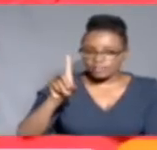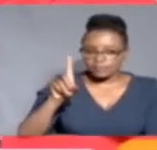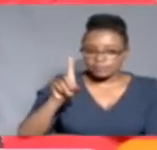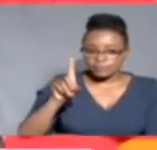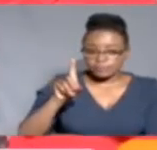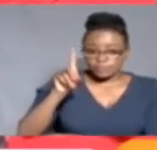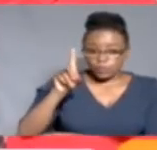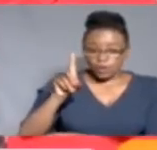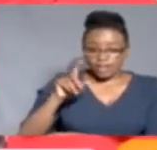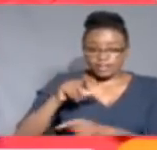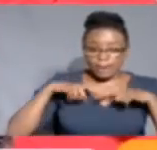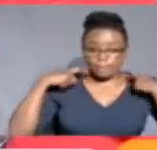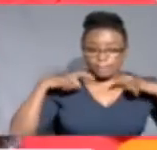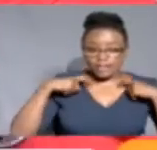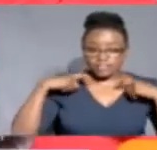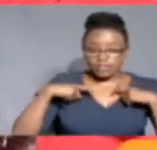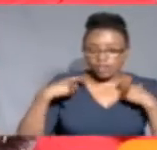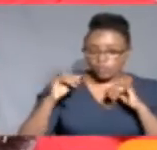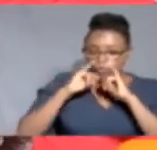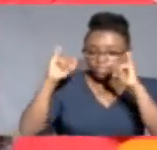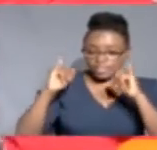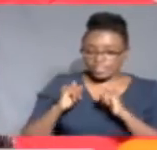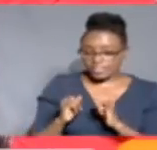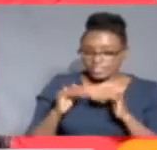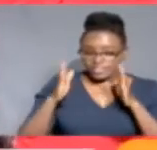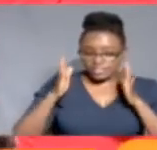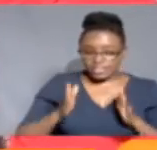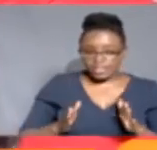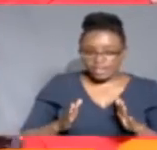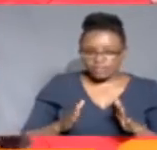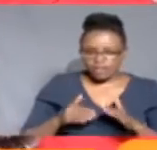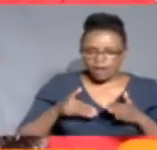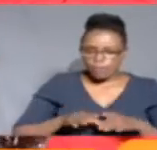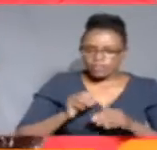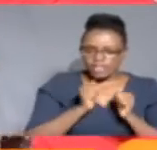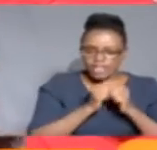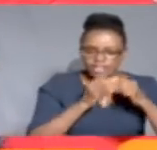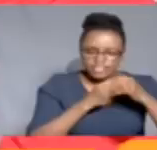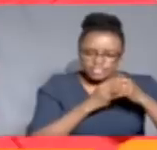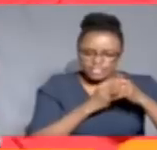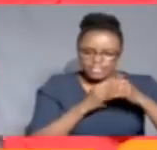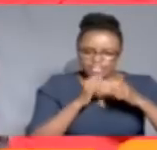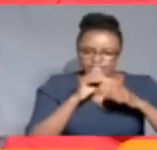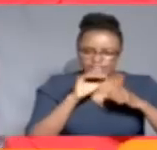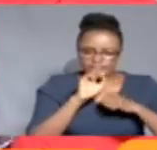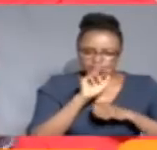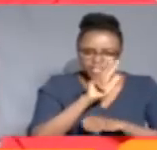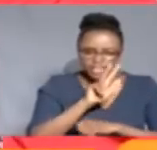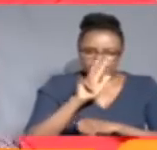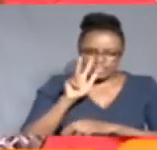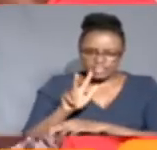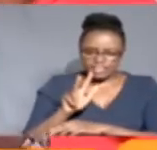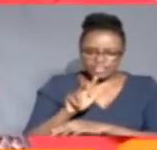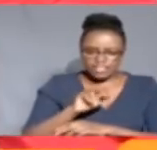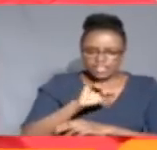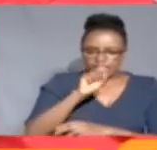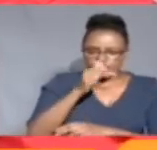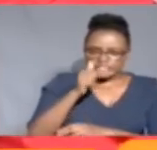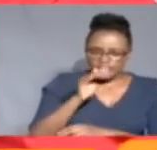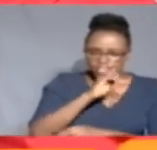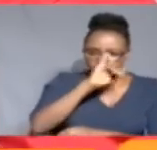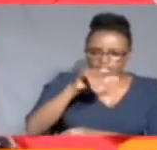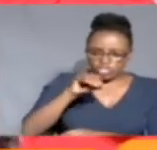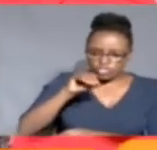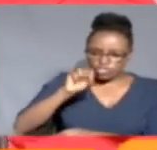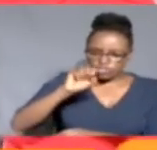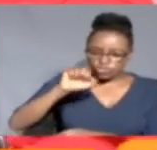one priest who was a Nitarian priest born in 1833. He's called Saint Joseph Kafaso, what they have